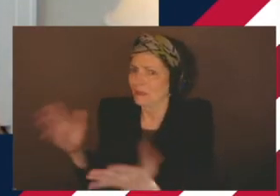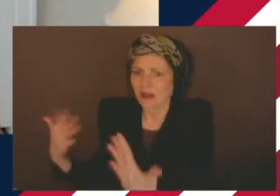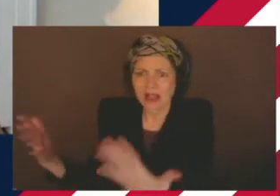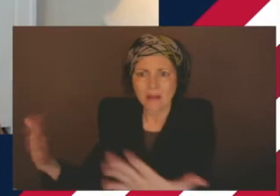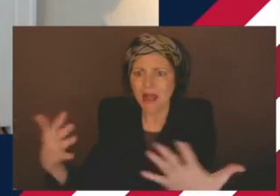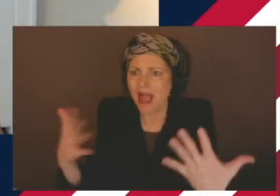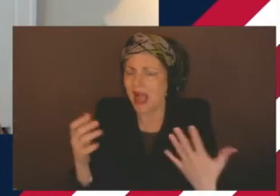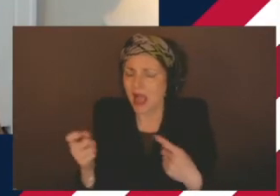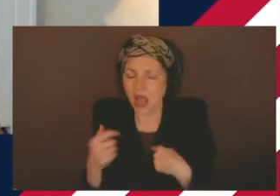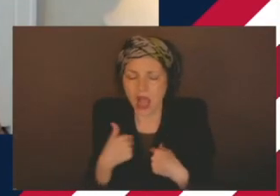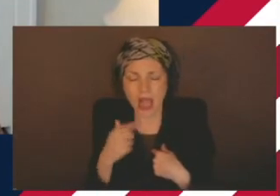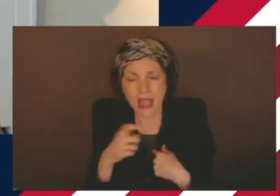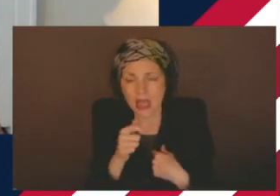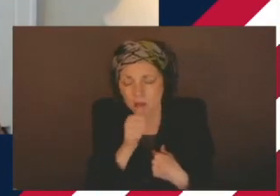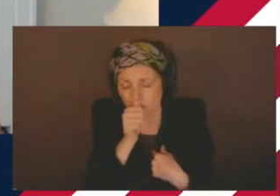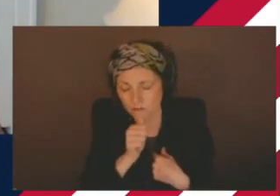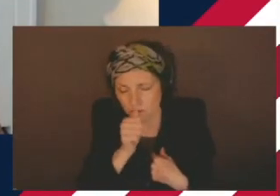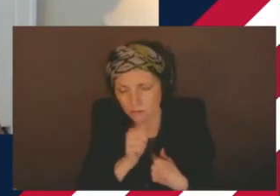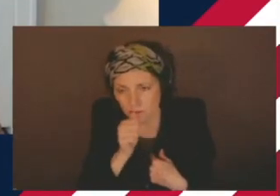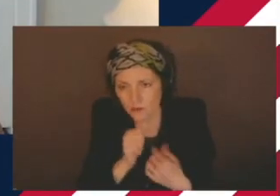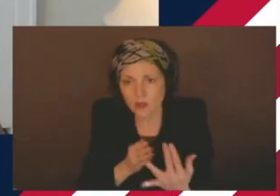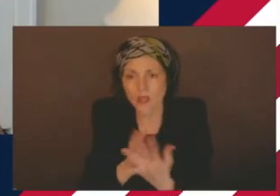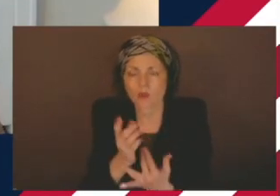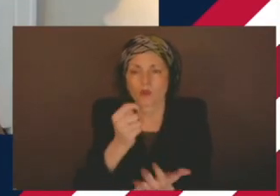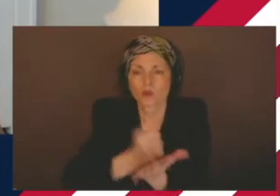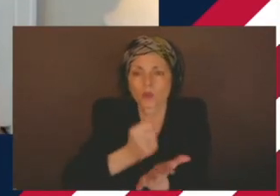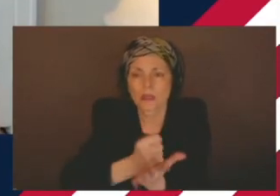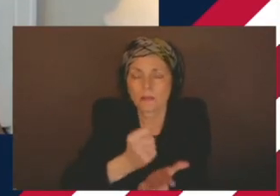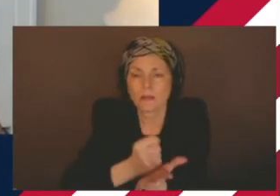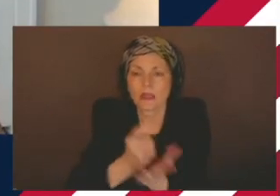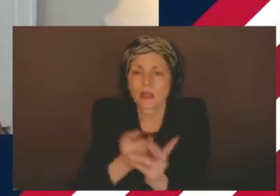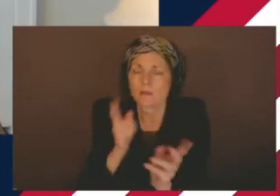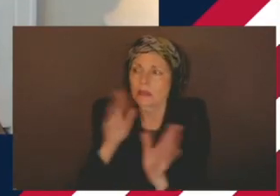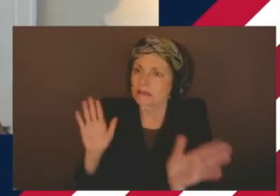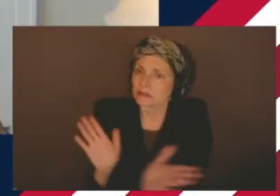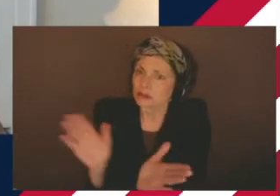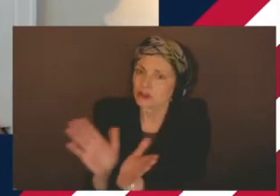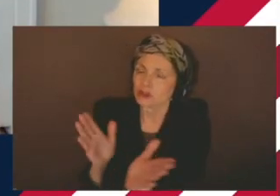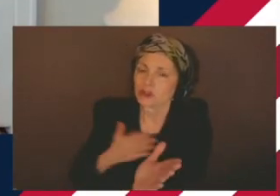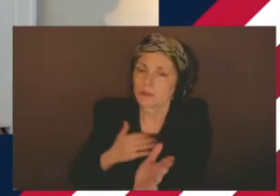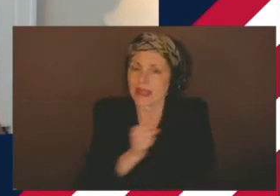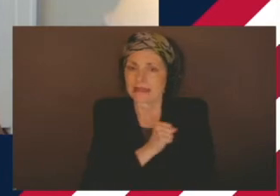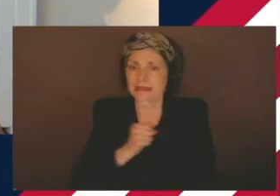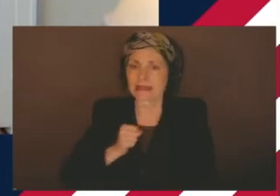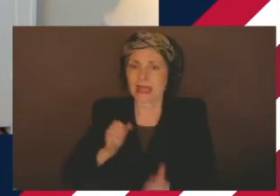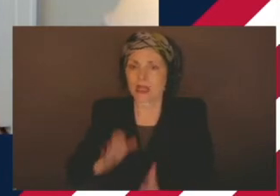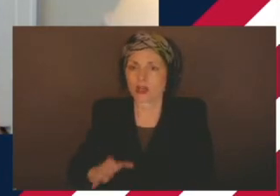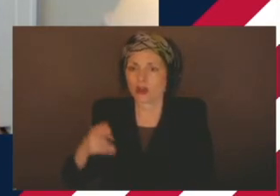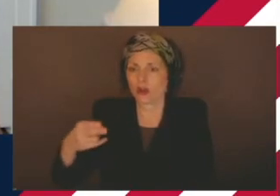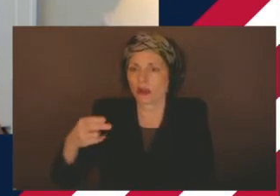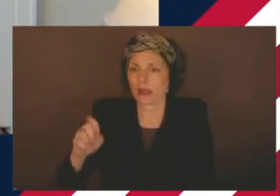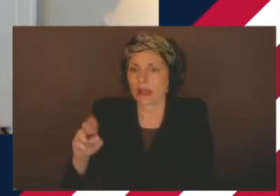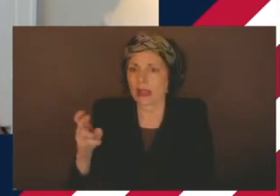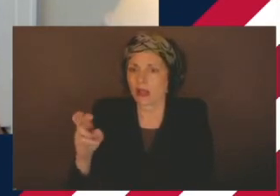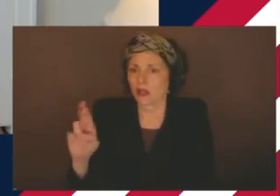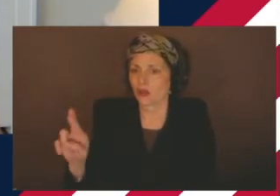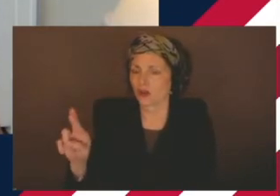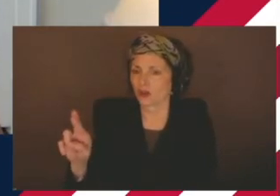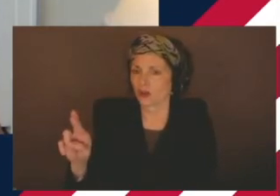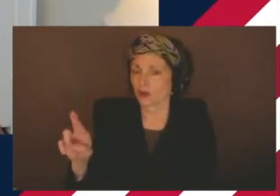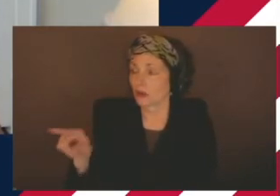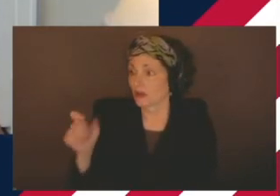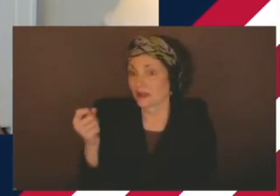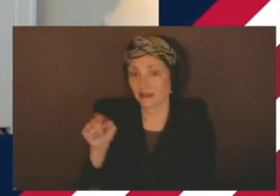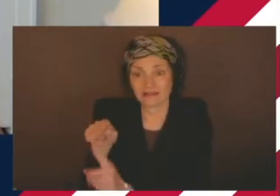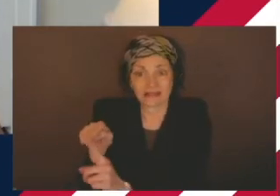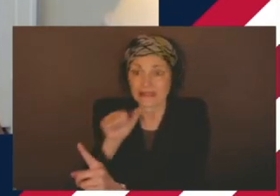to local events to urge my Senator Heller to do the right thing. He didn't, but thanks to activists around the